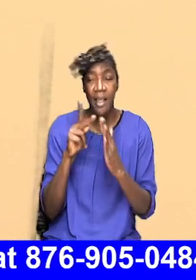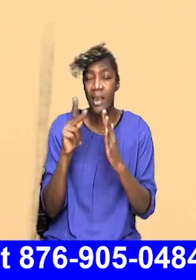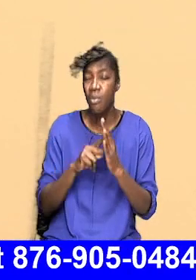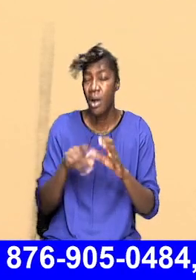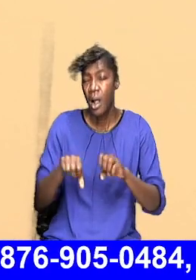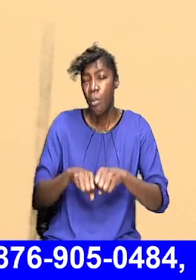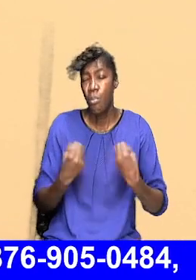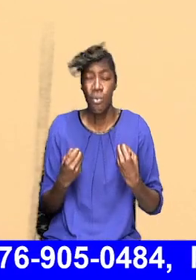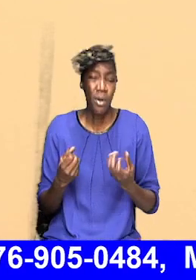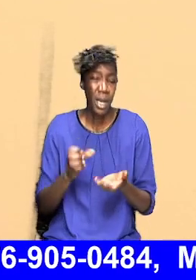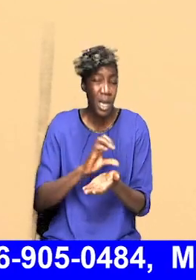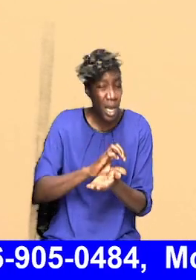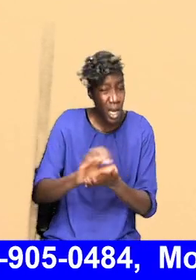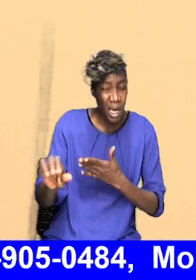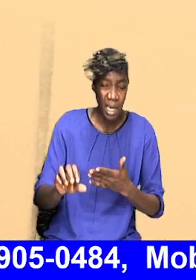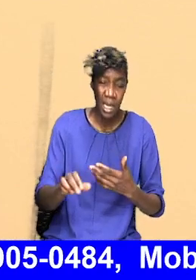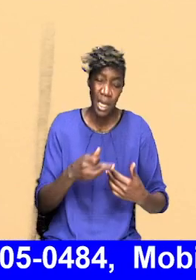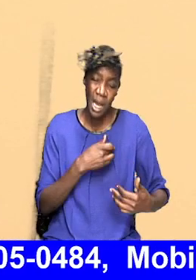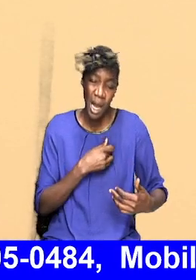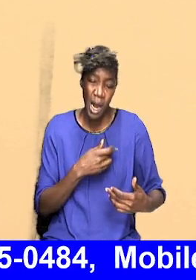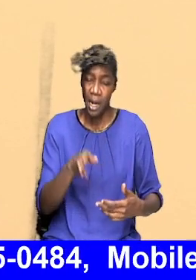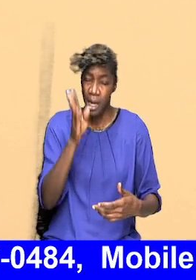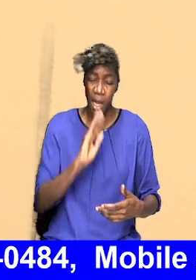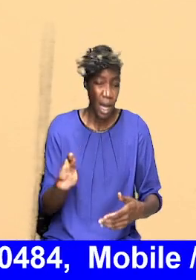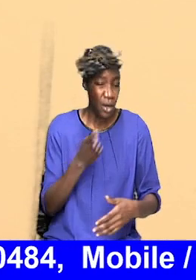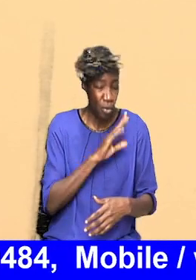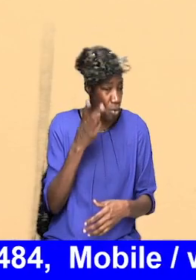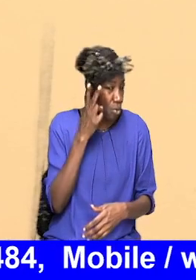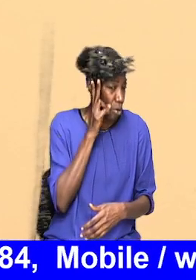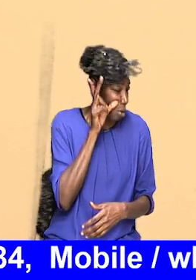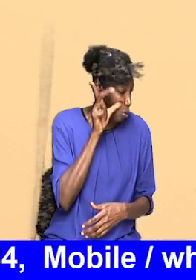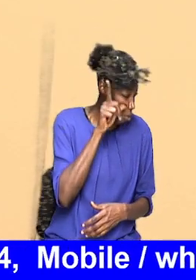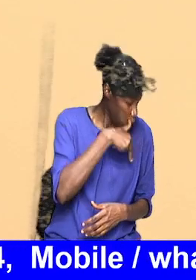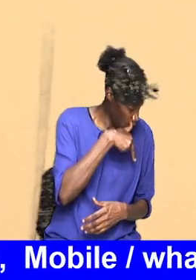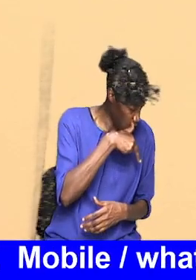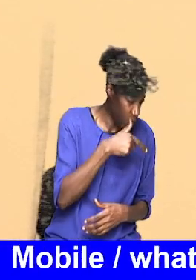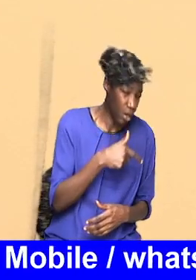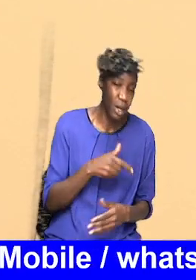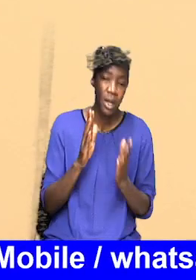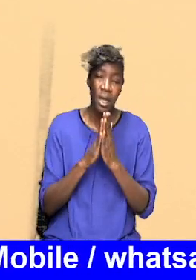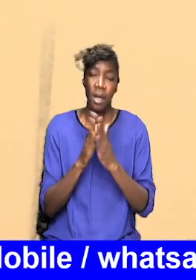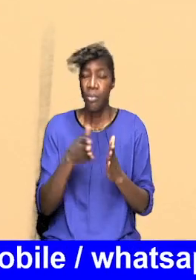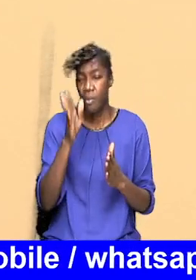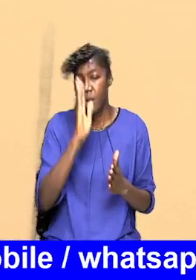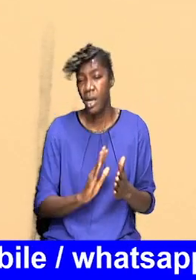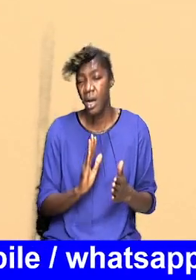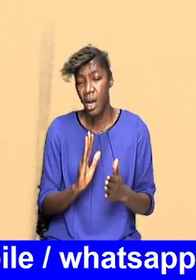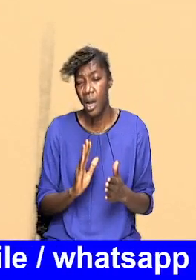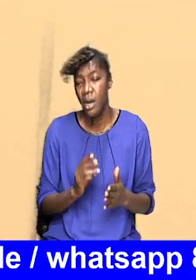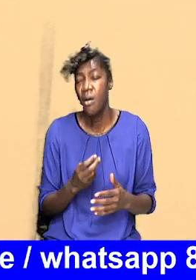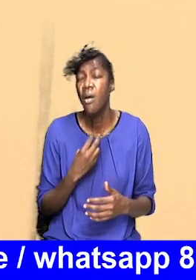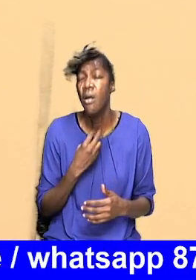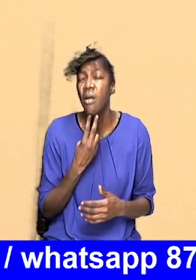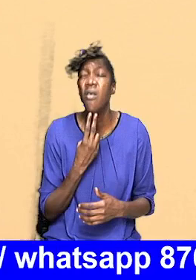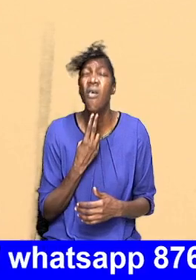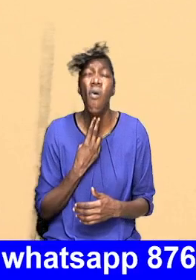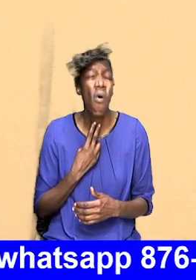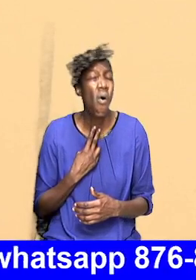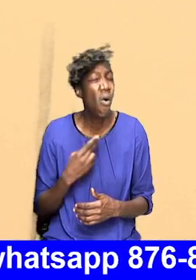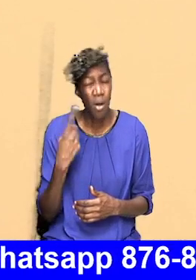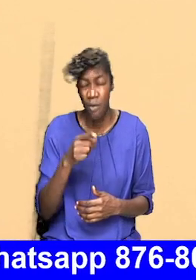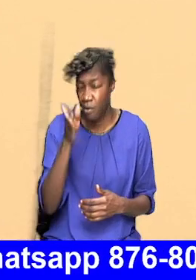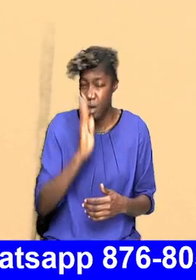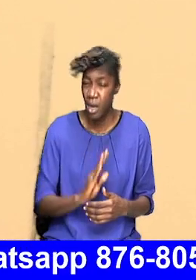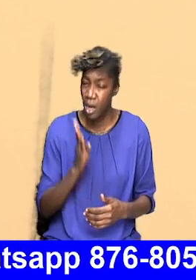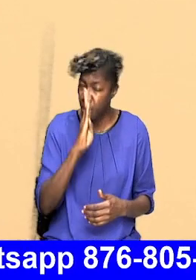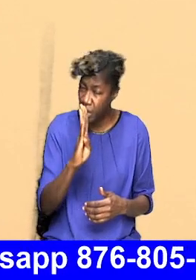and a contrite heart, he will not despise. I pray, God, that our craven will be for the presence of